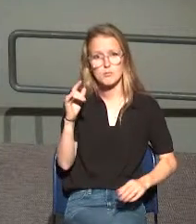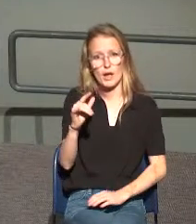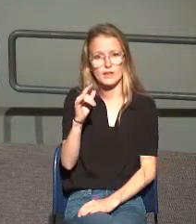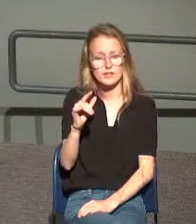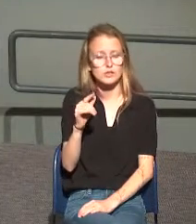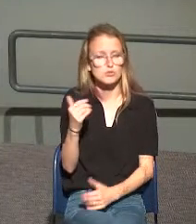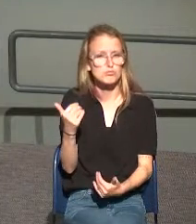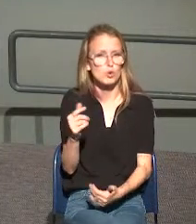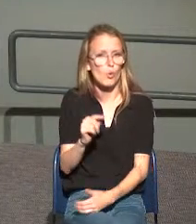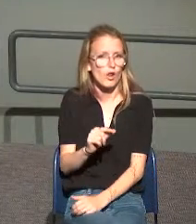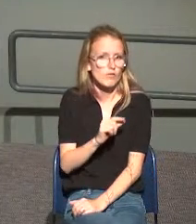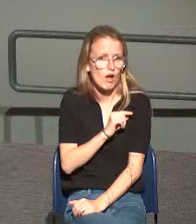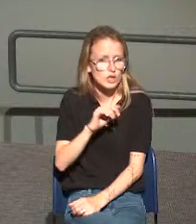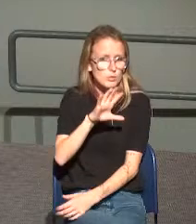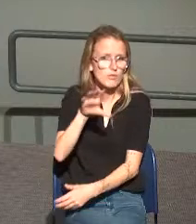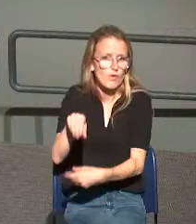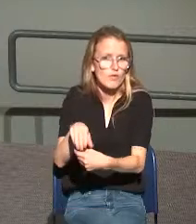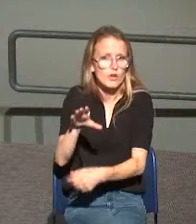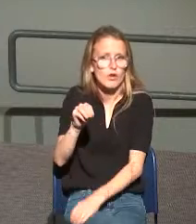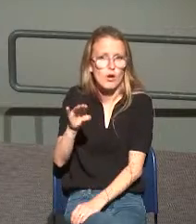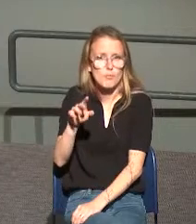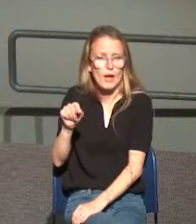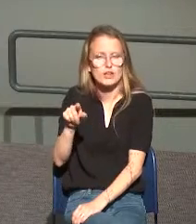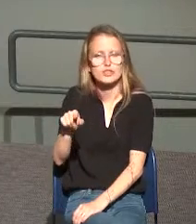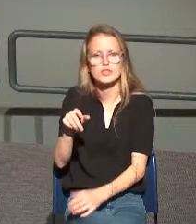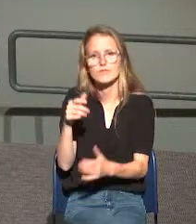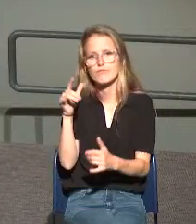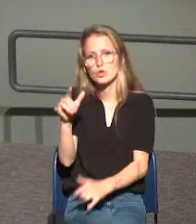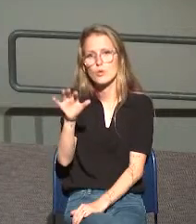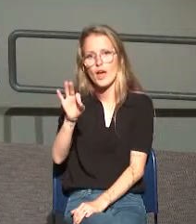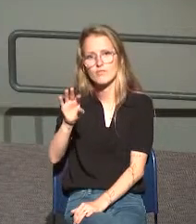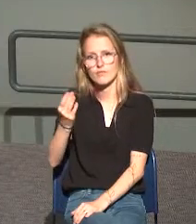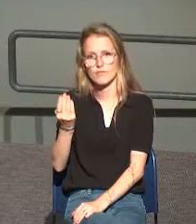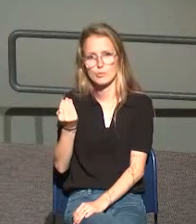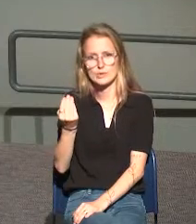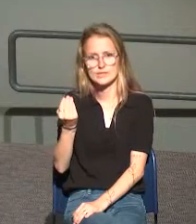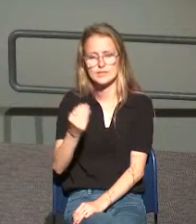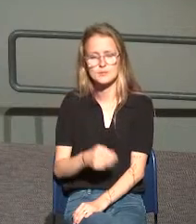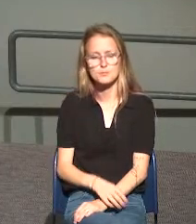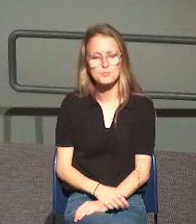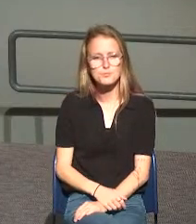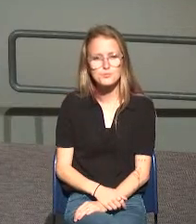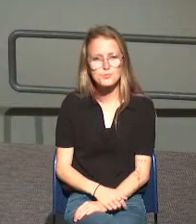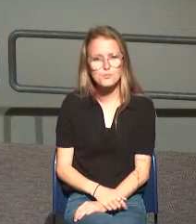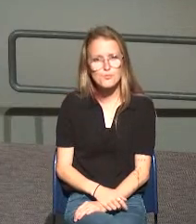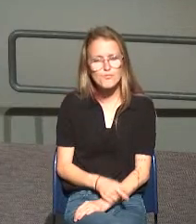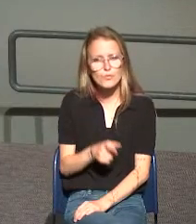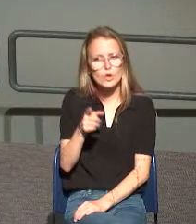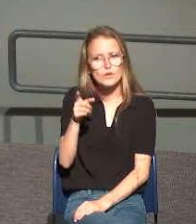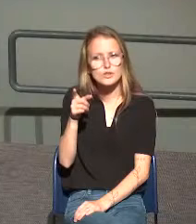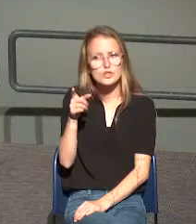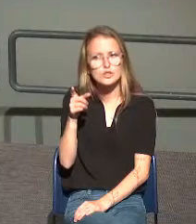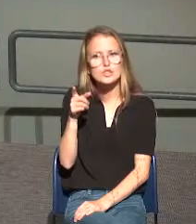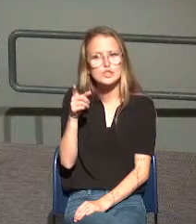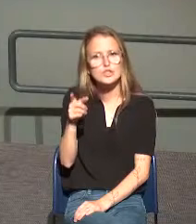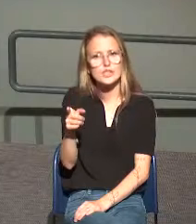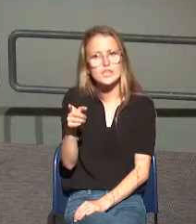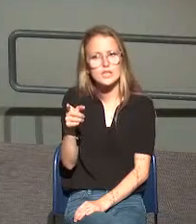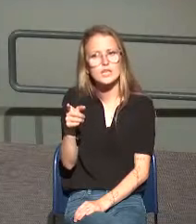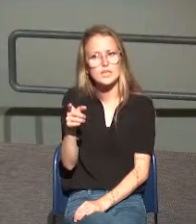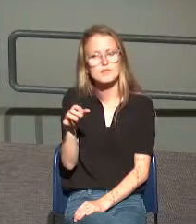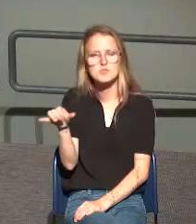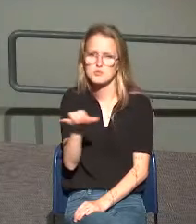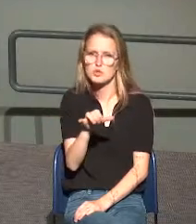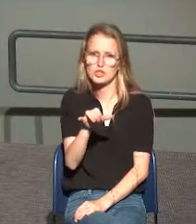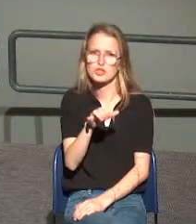for combat duty. She was an F-14 pilot. And she, like this primary 6 women in my book,